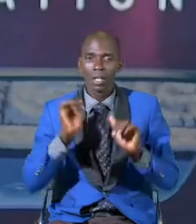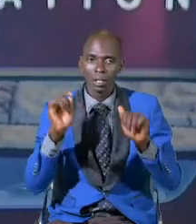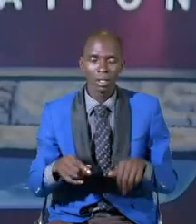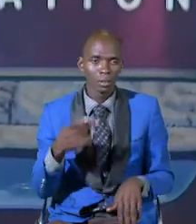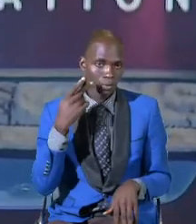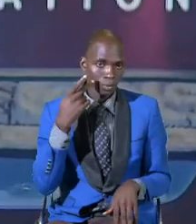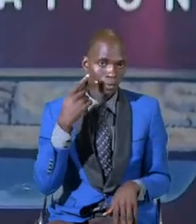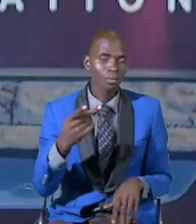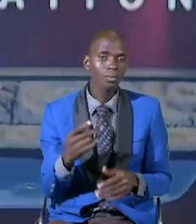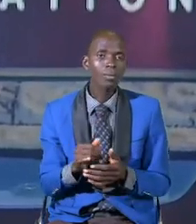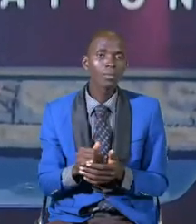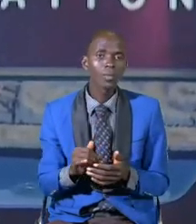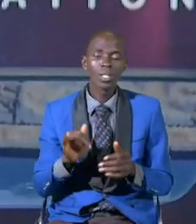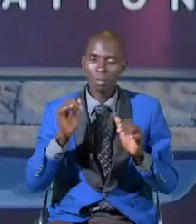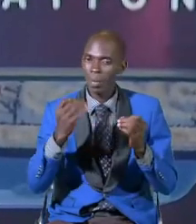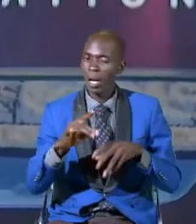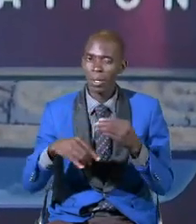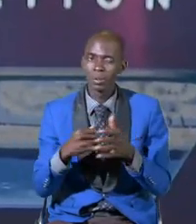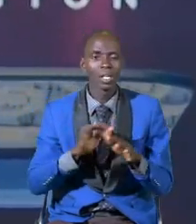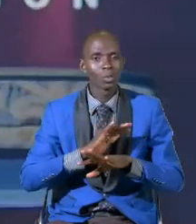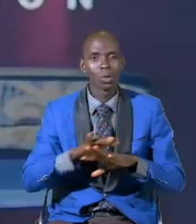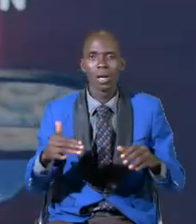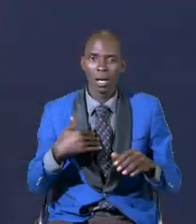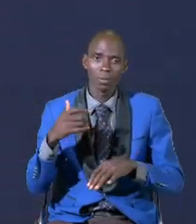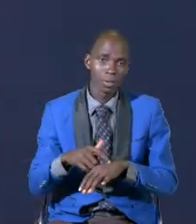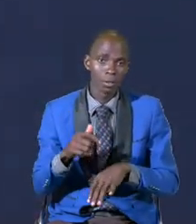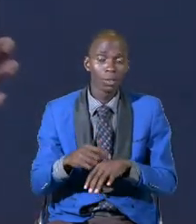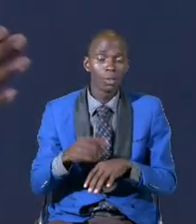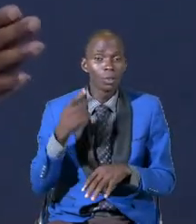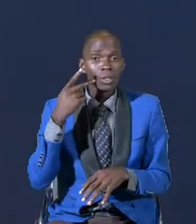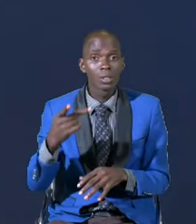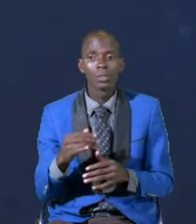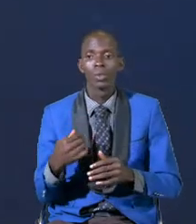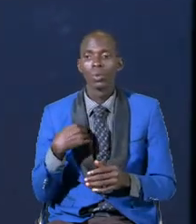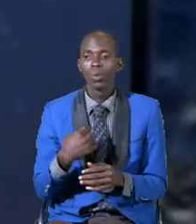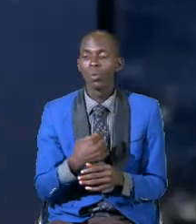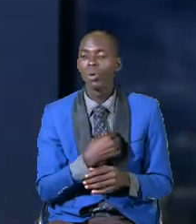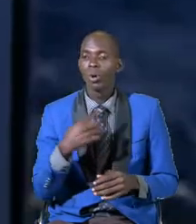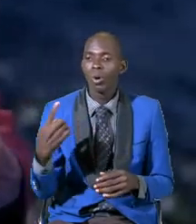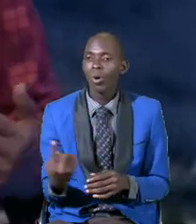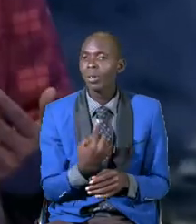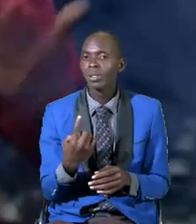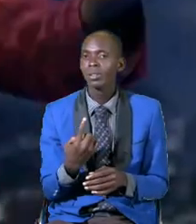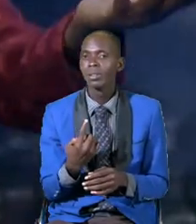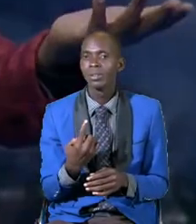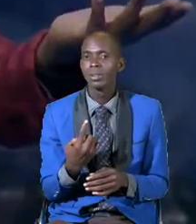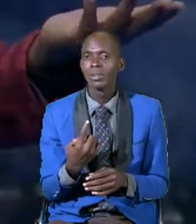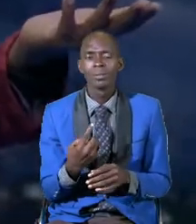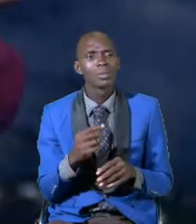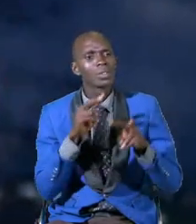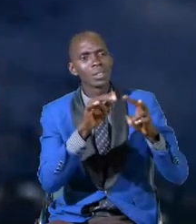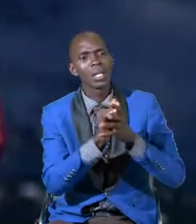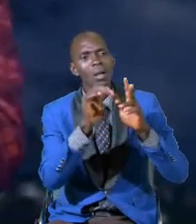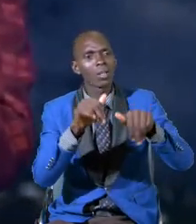but I don't have time. You know, we always think the other person is great, but I'm little. We always